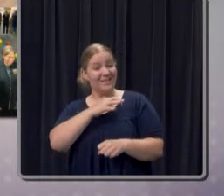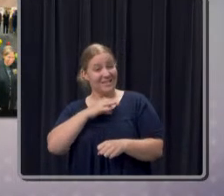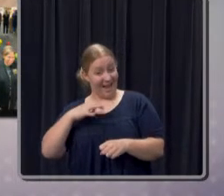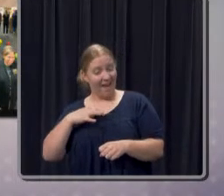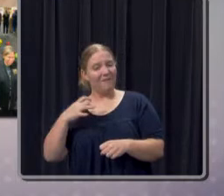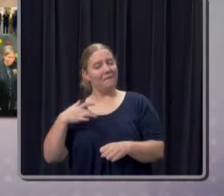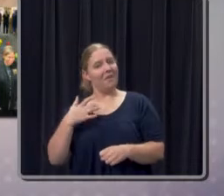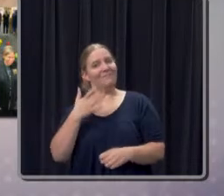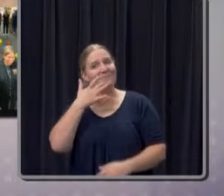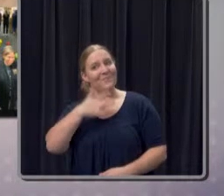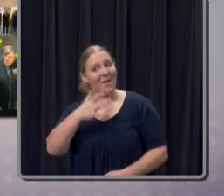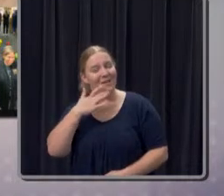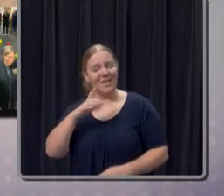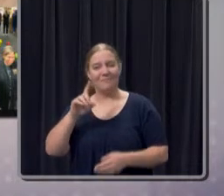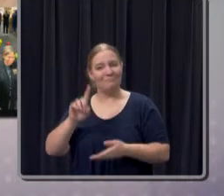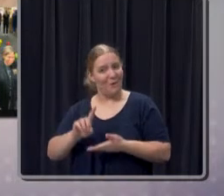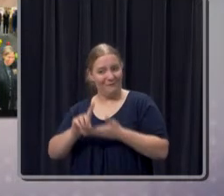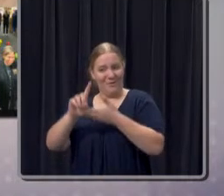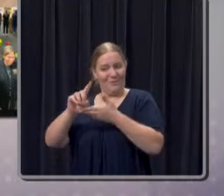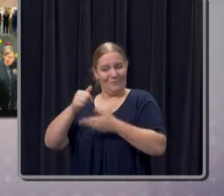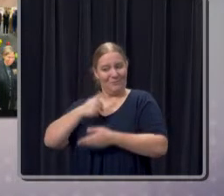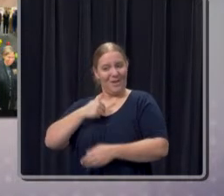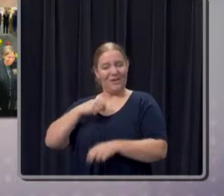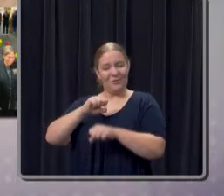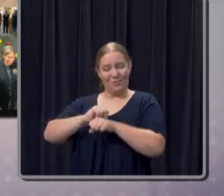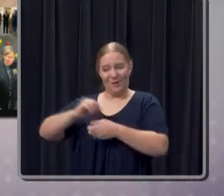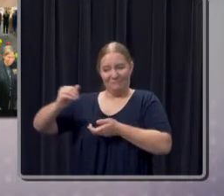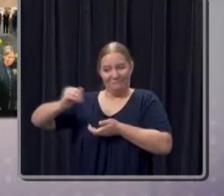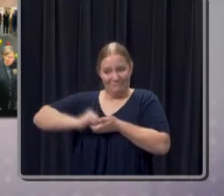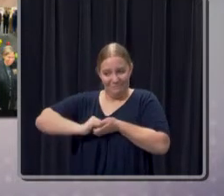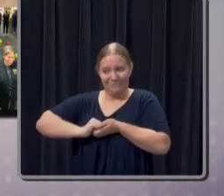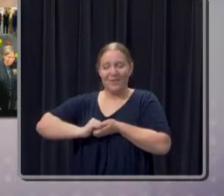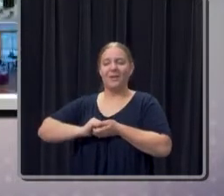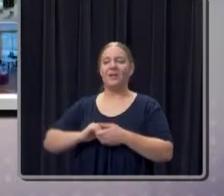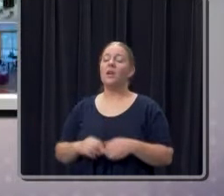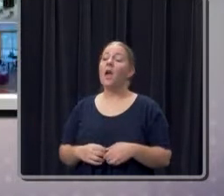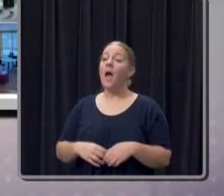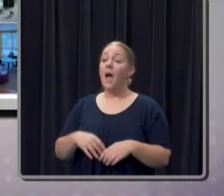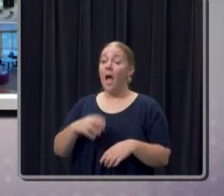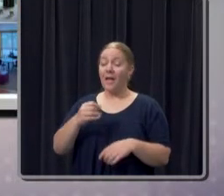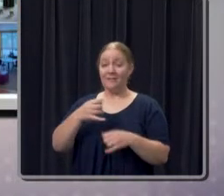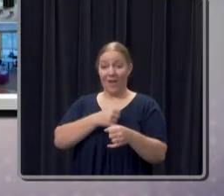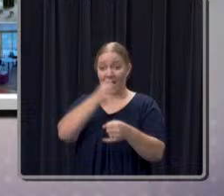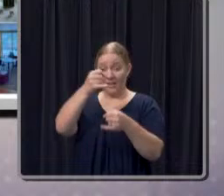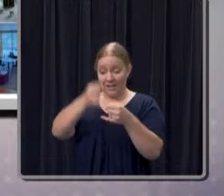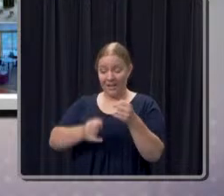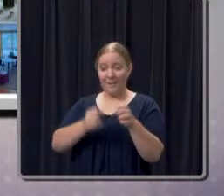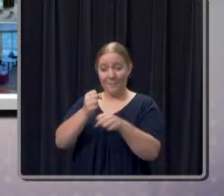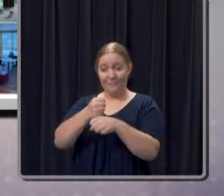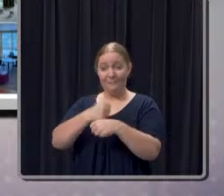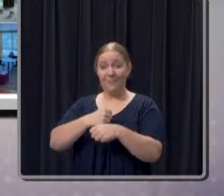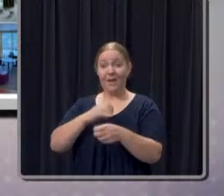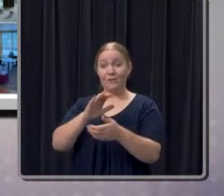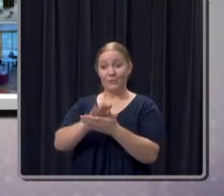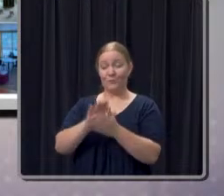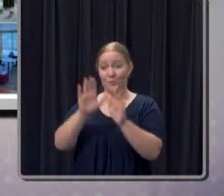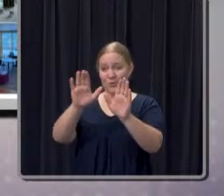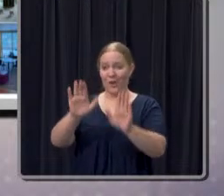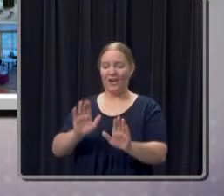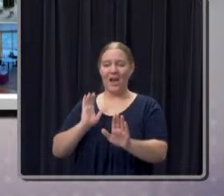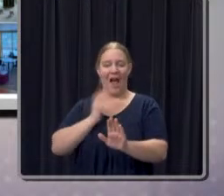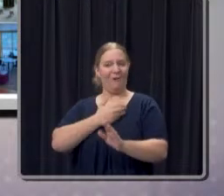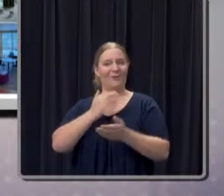very fortunate and privileged to be working alongside. And finally, what makes our school so great is